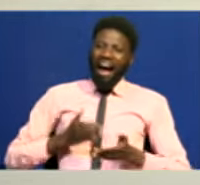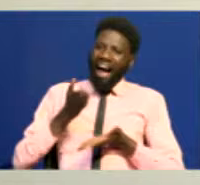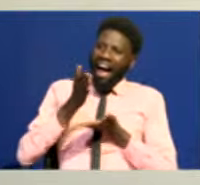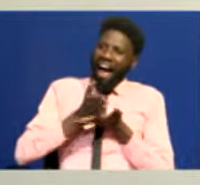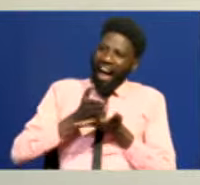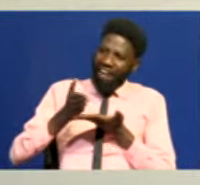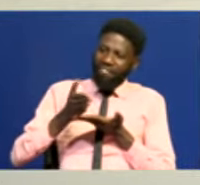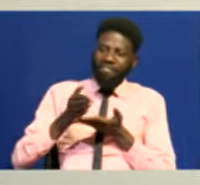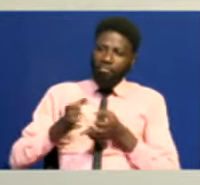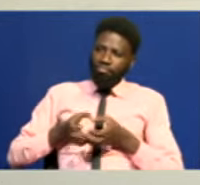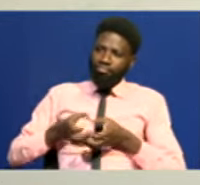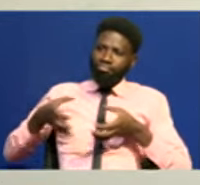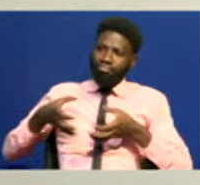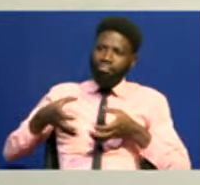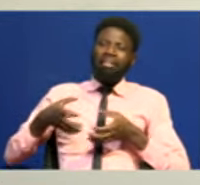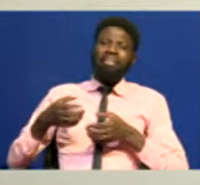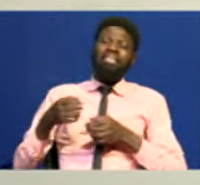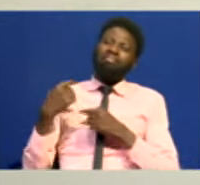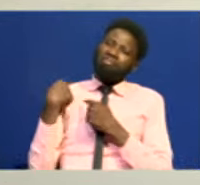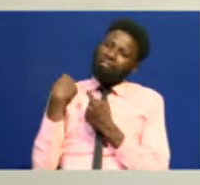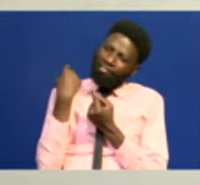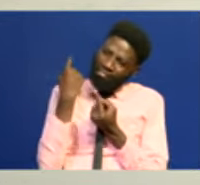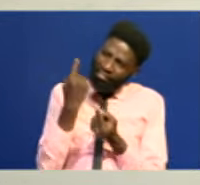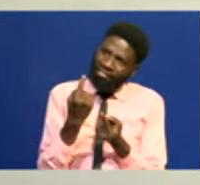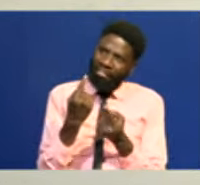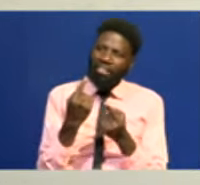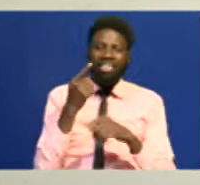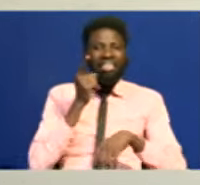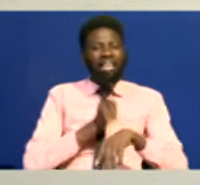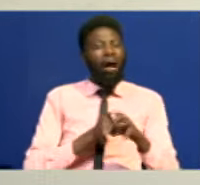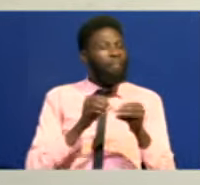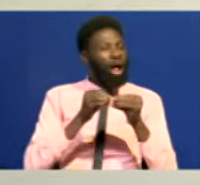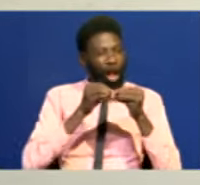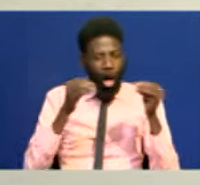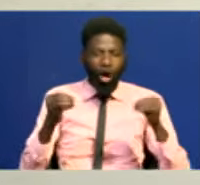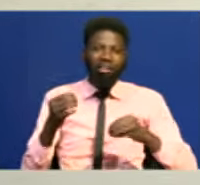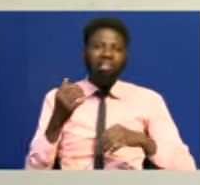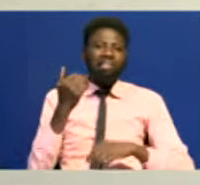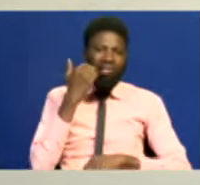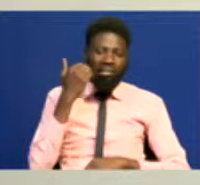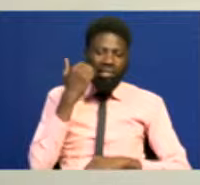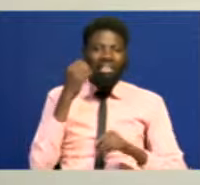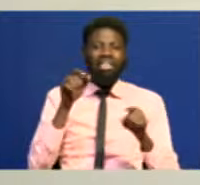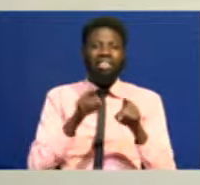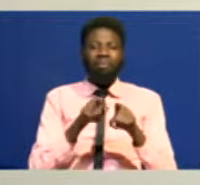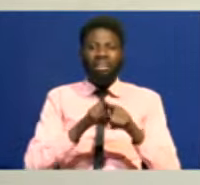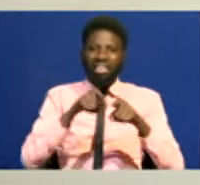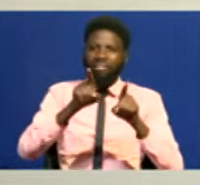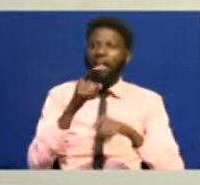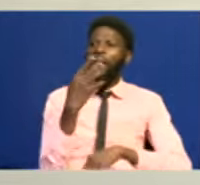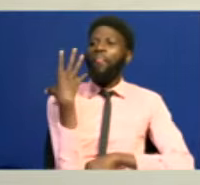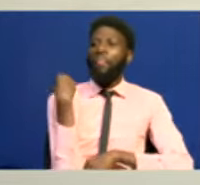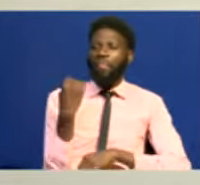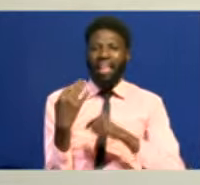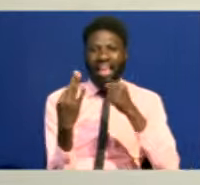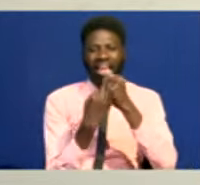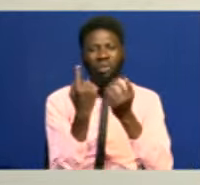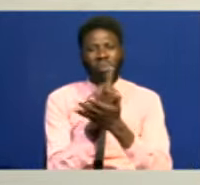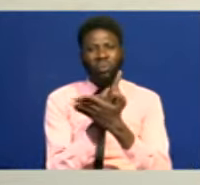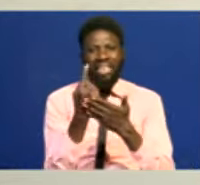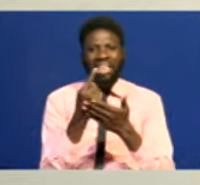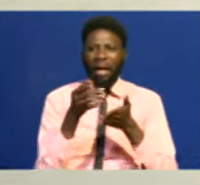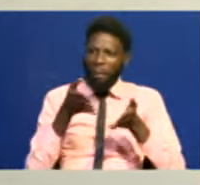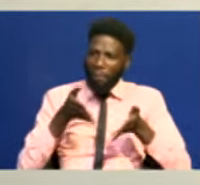been suffering for this condition for quite some time, and on top of that she just delivered 8 weeks ago, so she